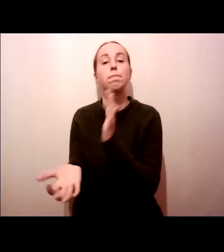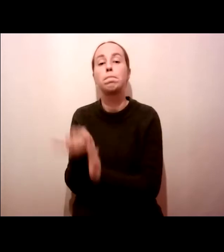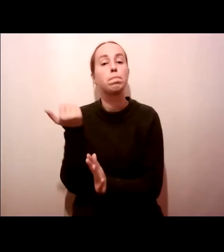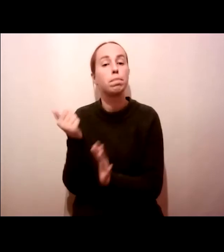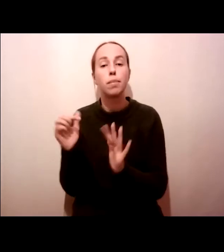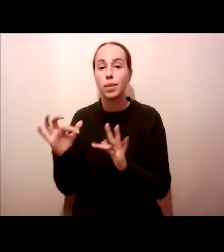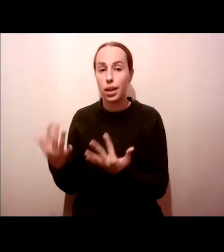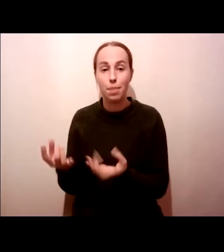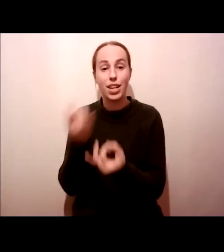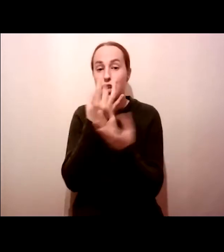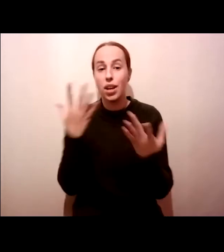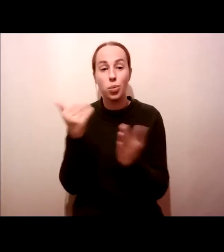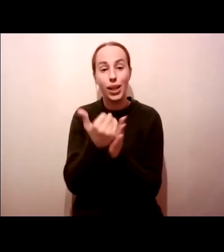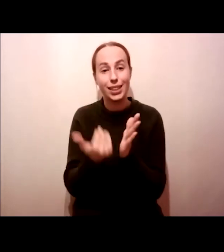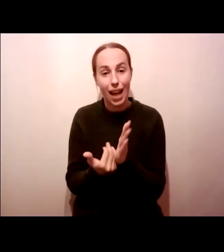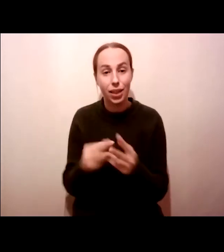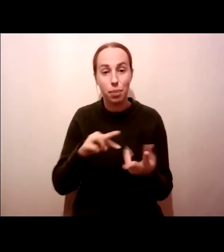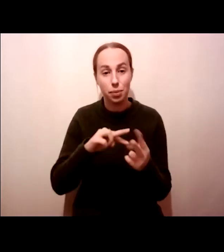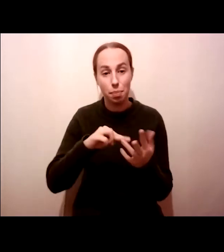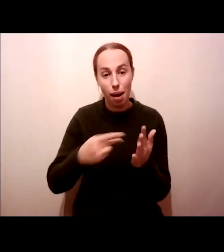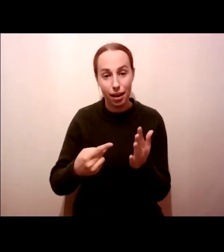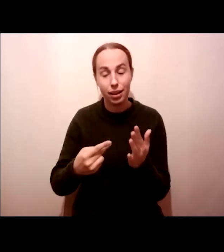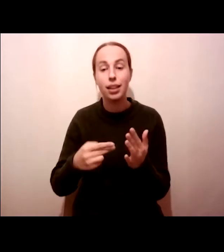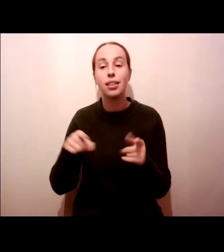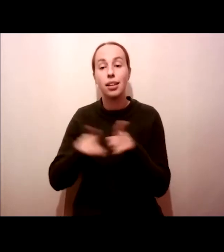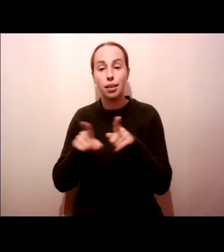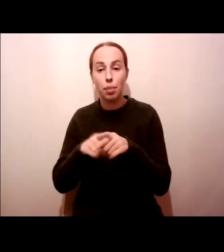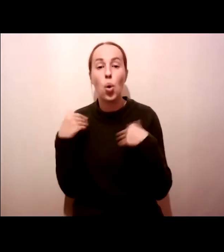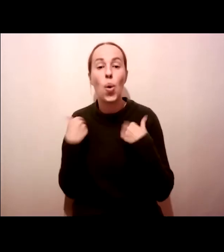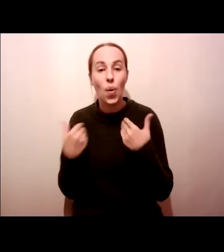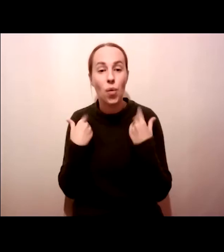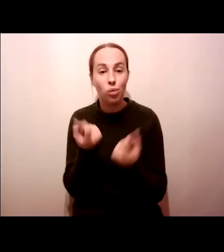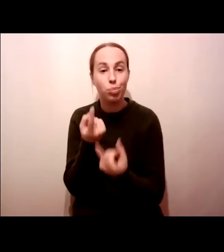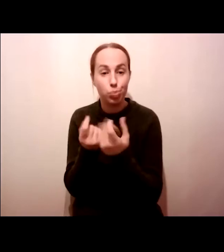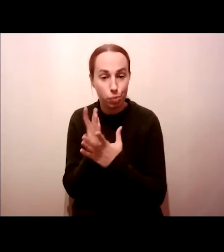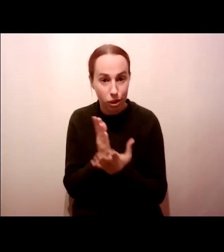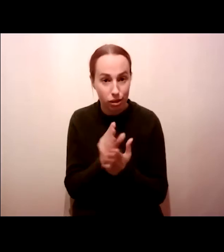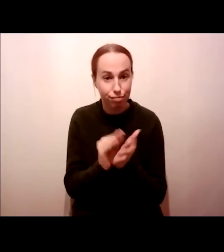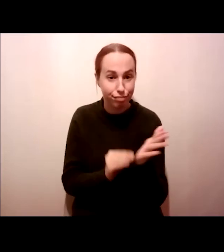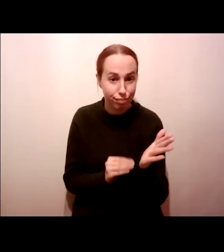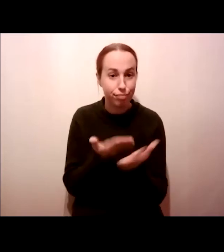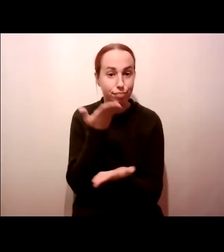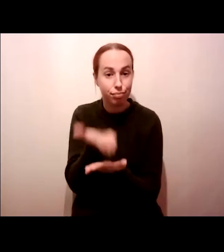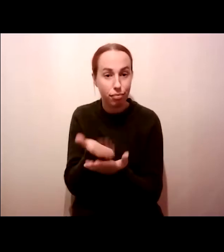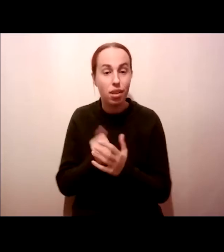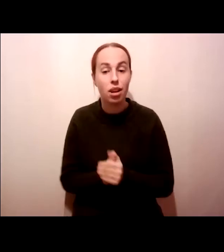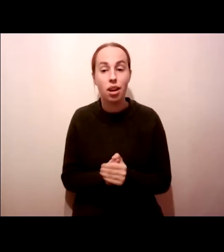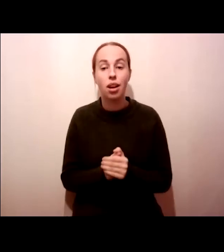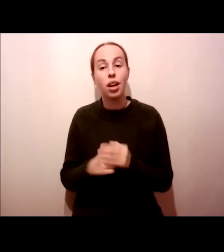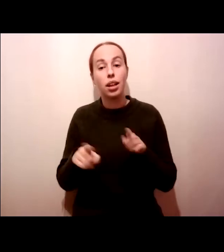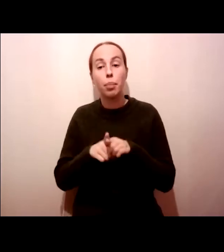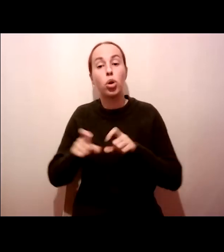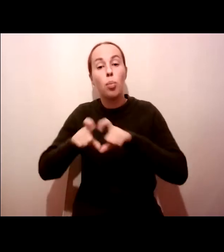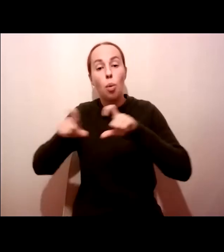We have discussed with different authorities. We managed to amend the law on education.